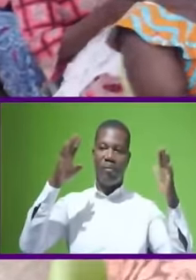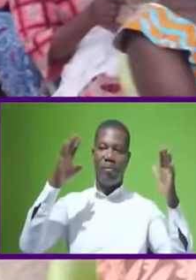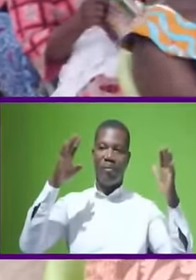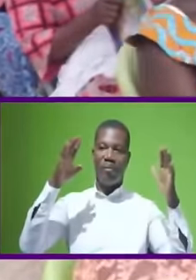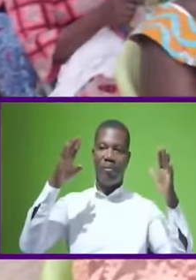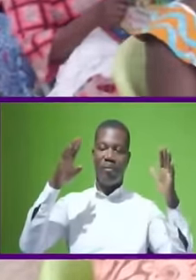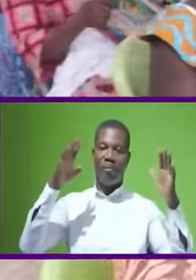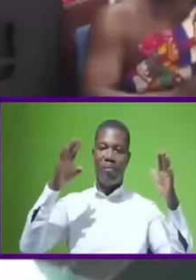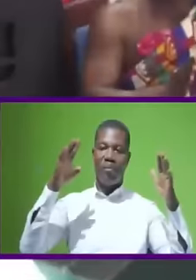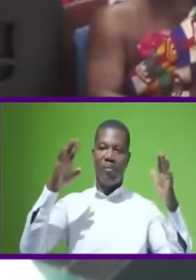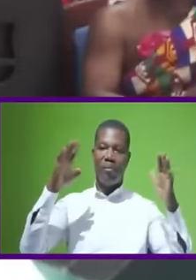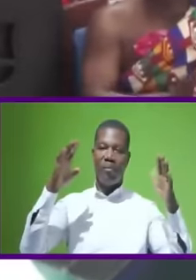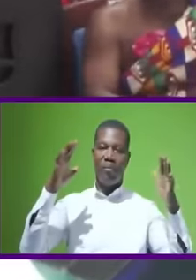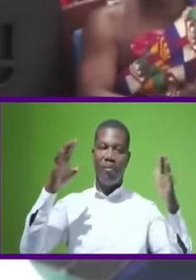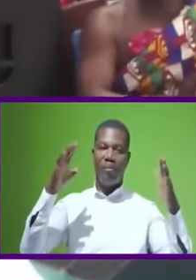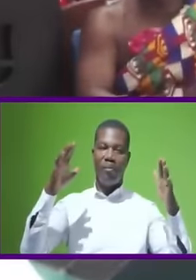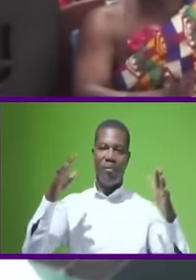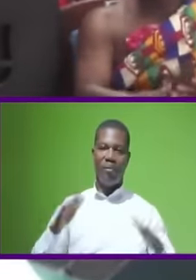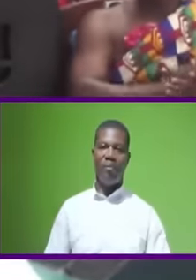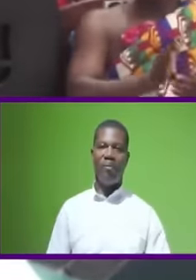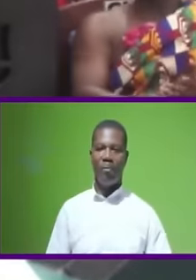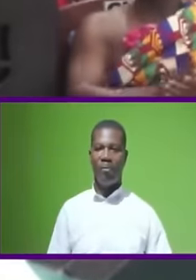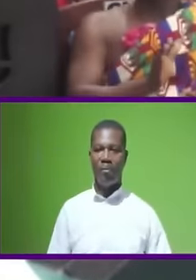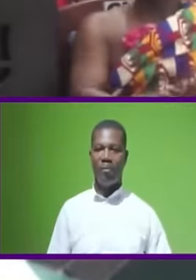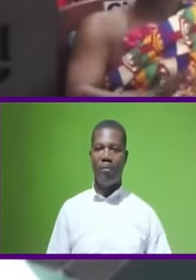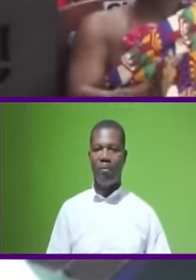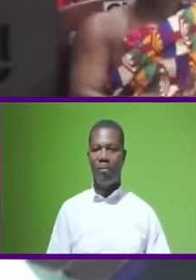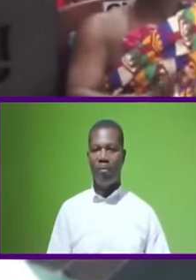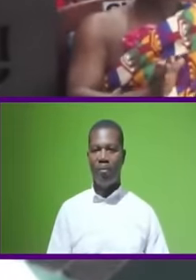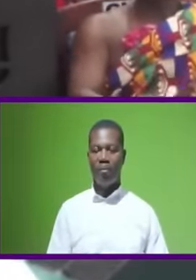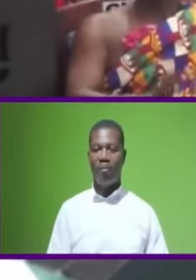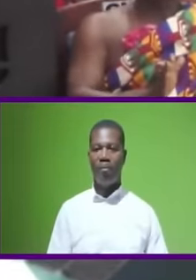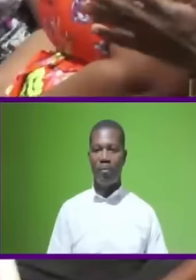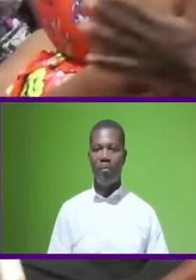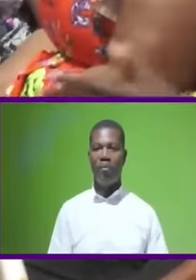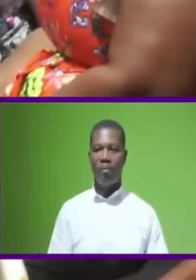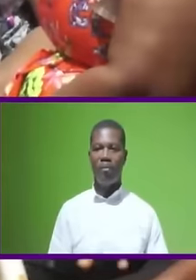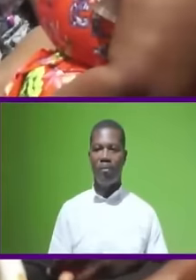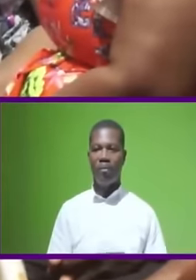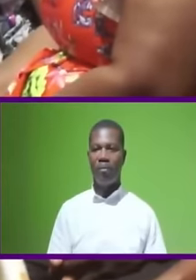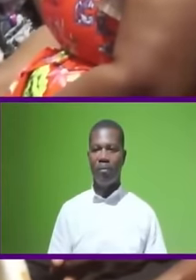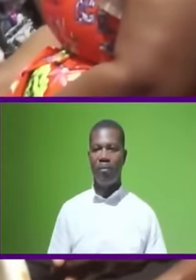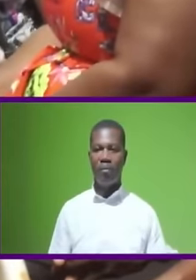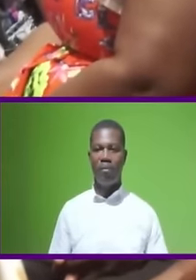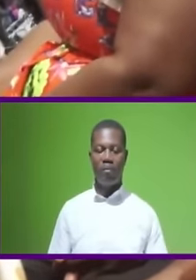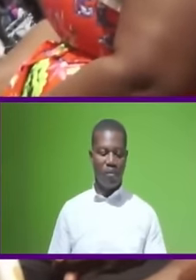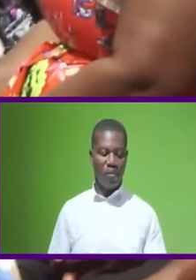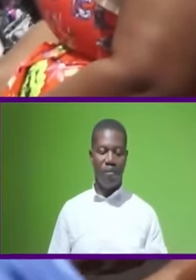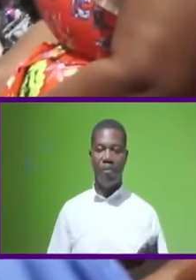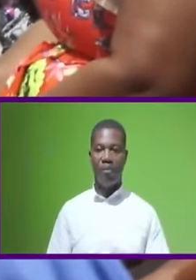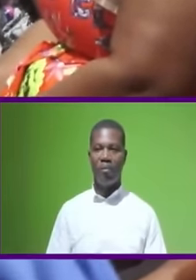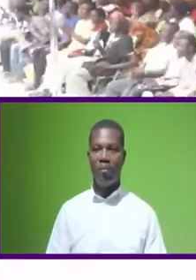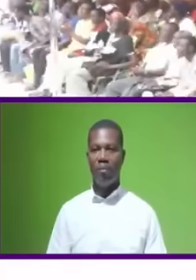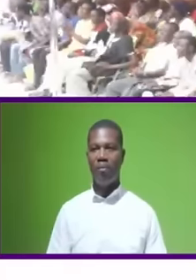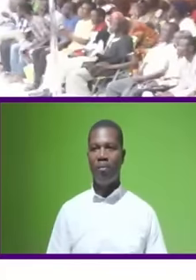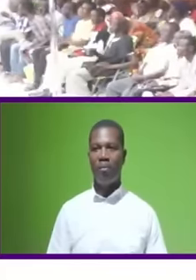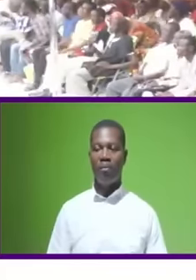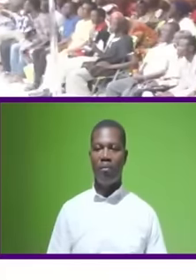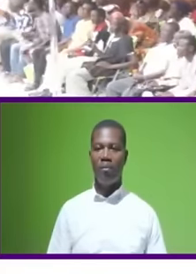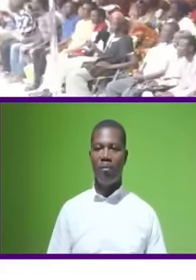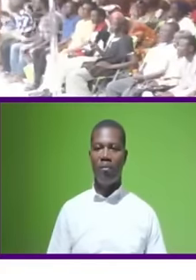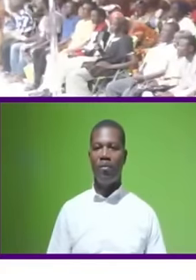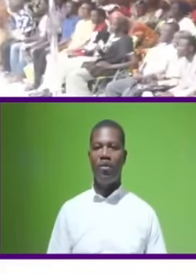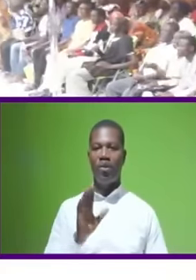Why don't you phone what love is when you are doing when you are to the heart? Mom, father, why don't you phone what love is when you are by